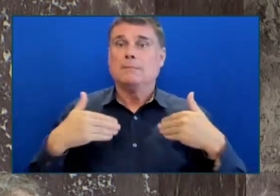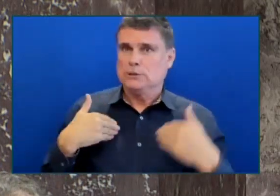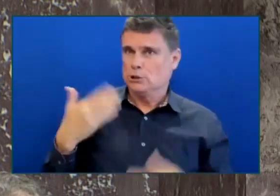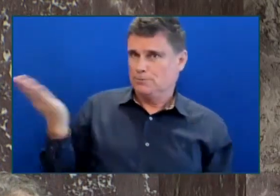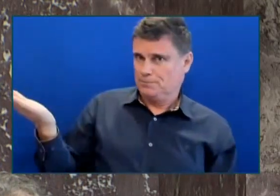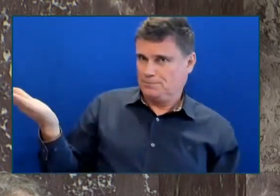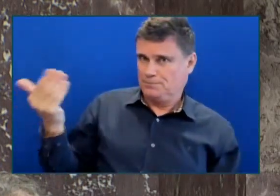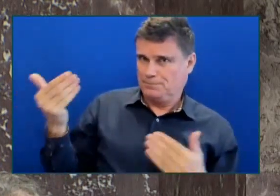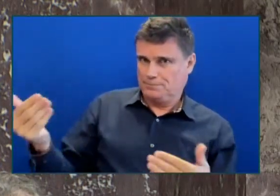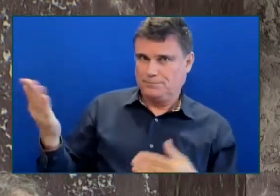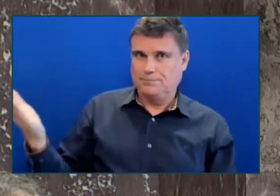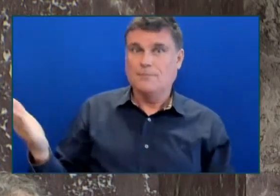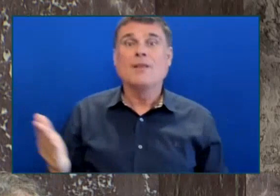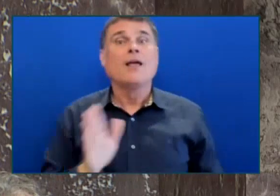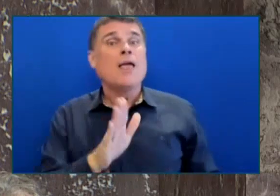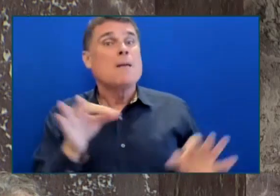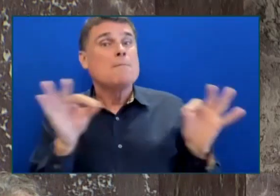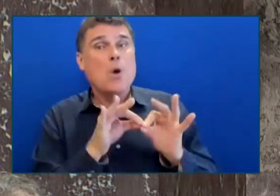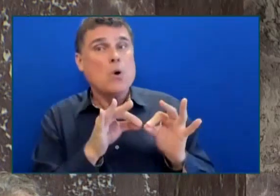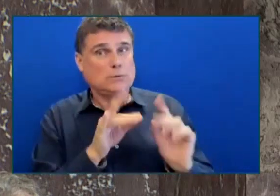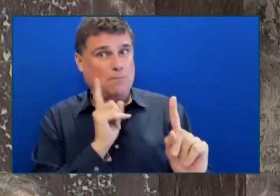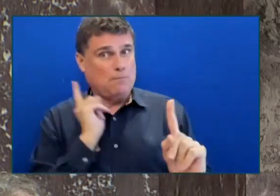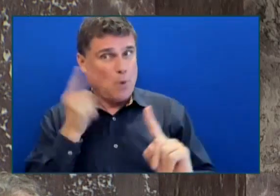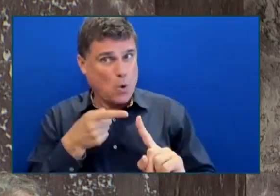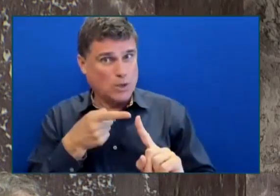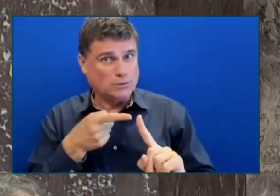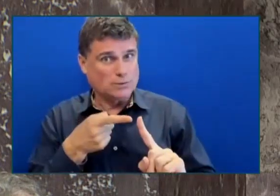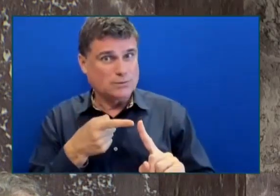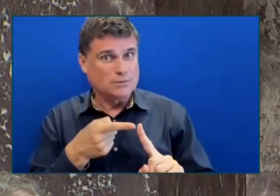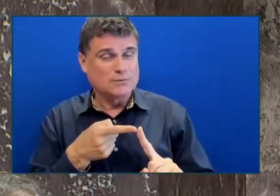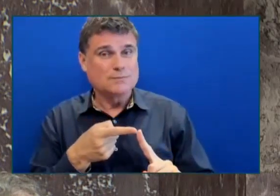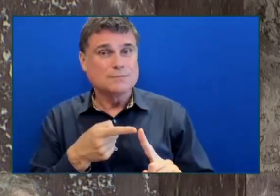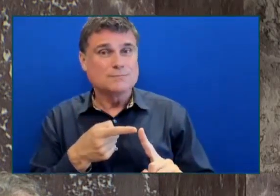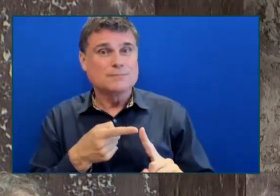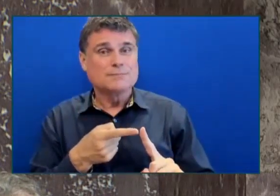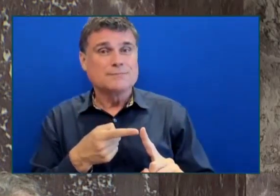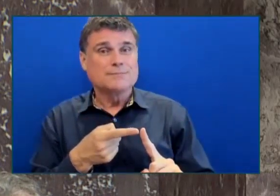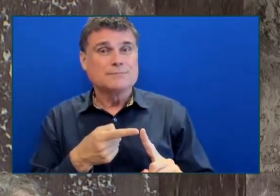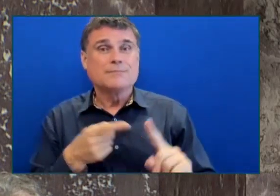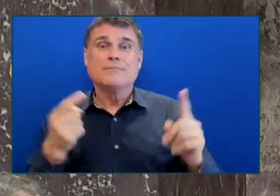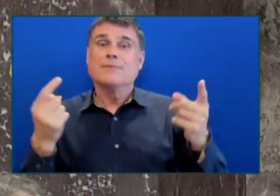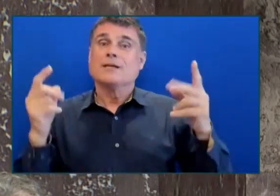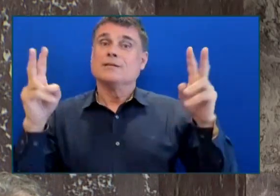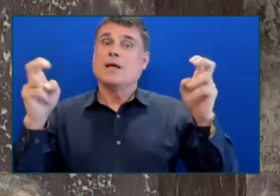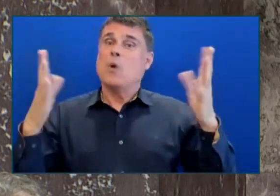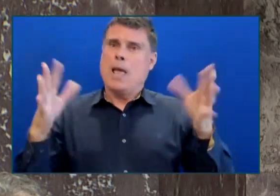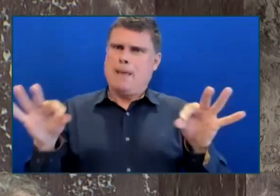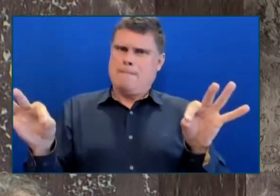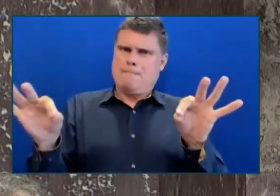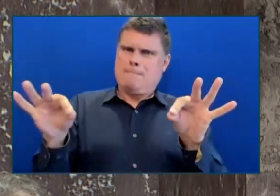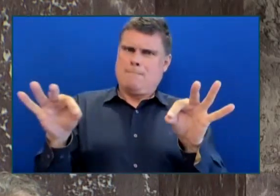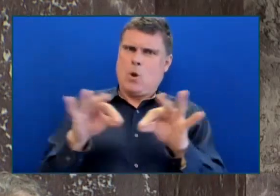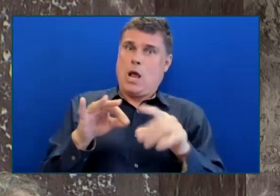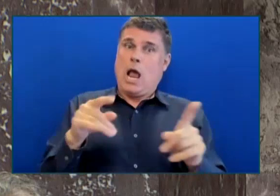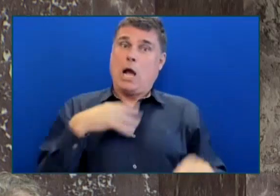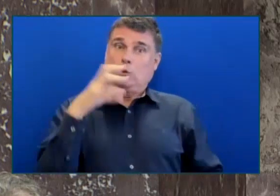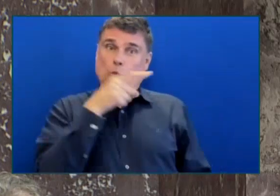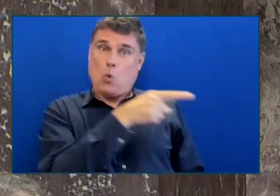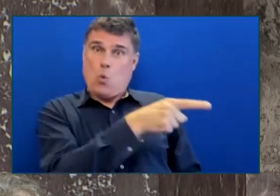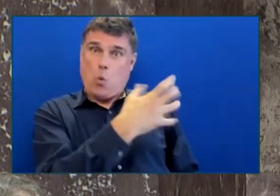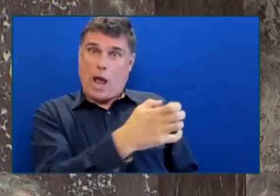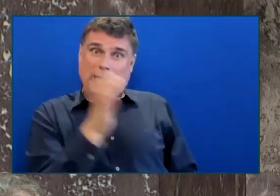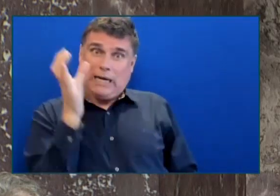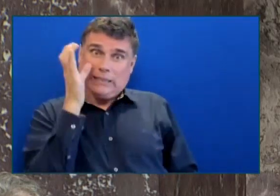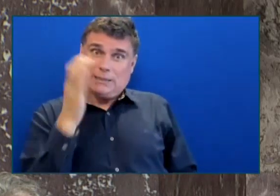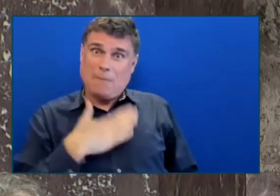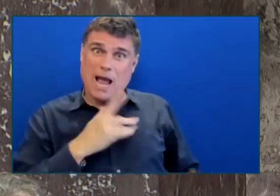mean, this is an important topic. I assume the members want to hear answers. Heckling the entire time when we're having an important conversation does not help this conversation,